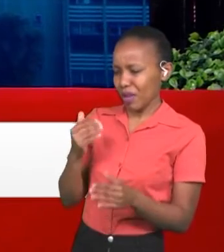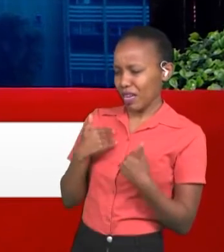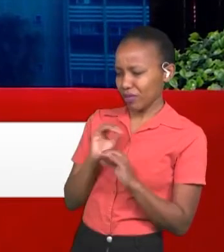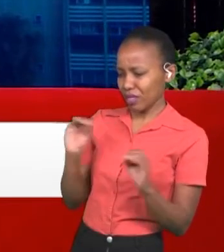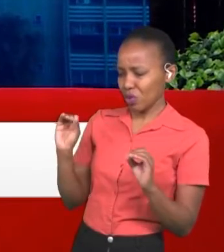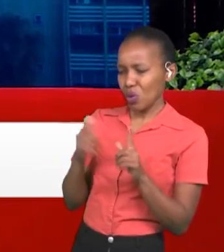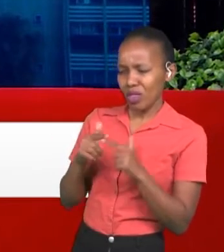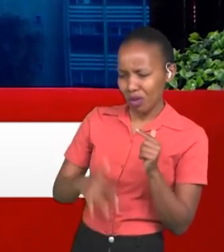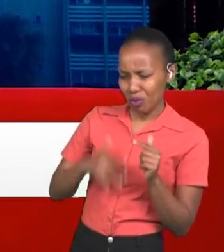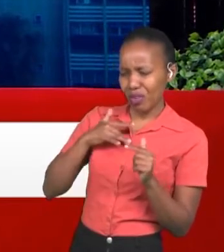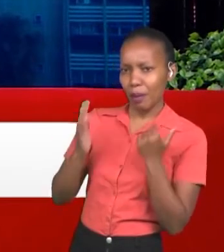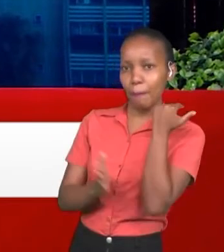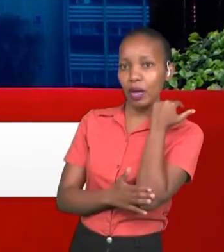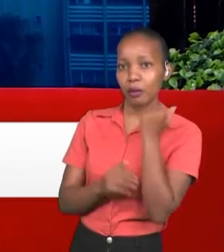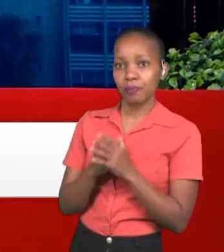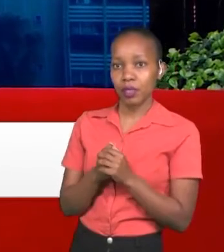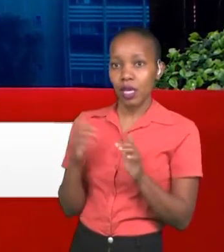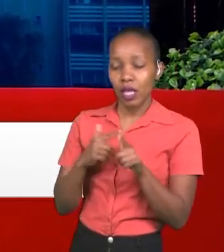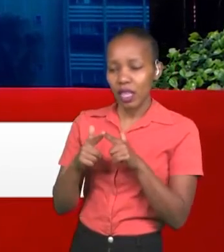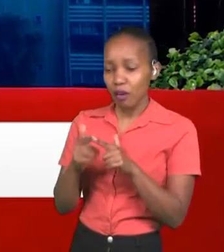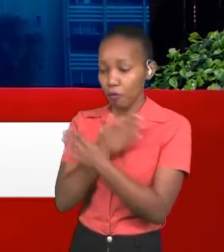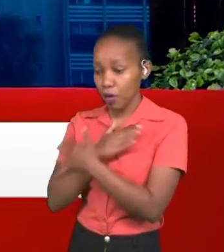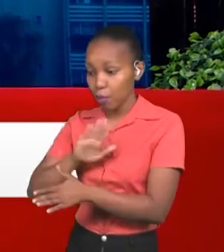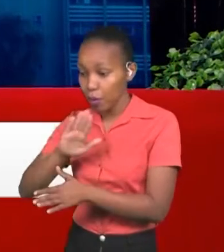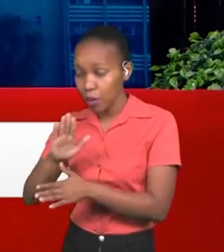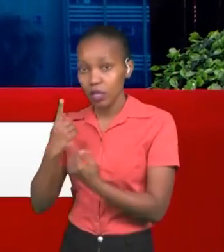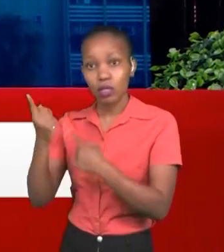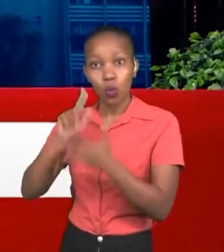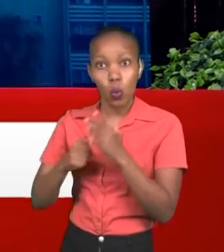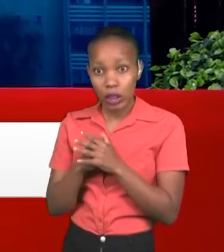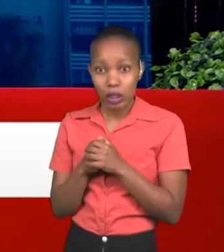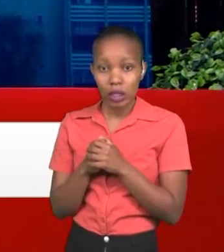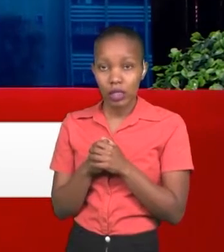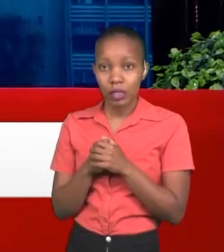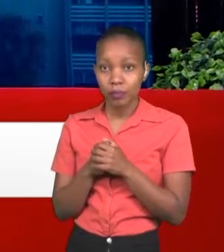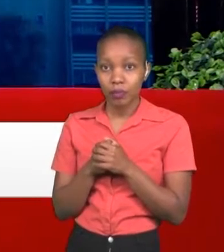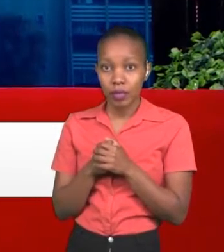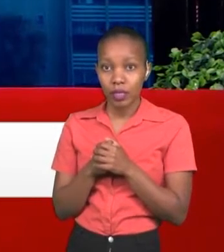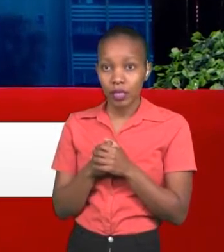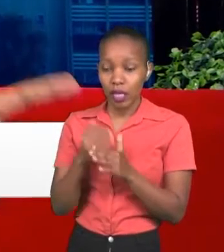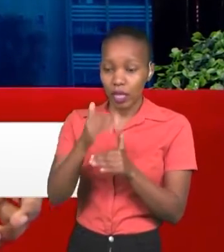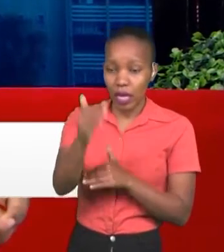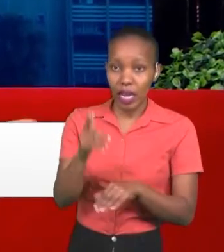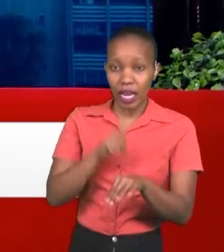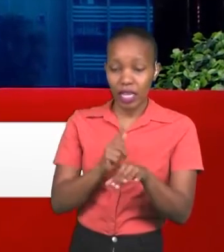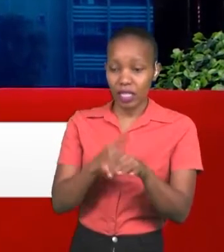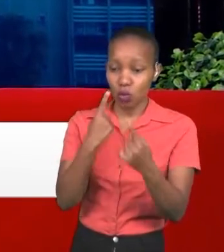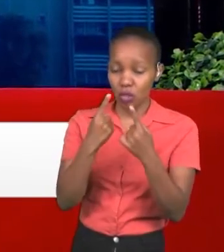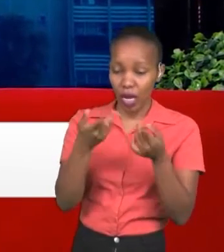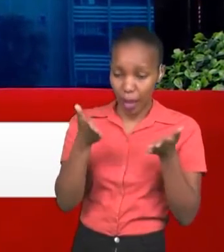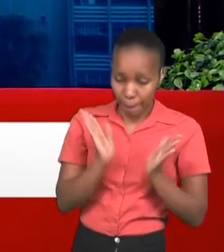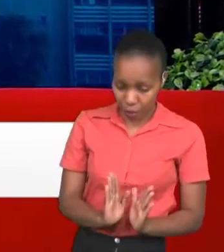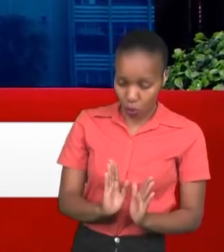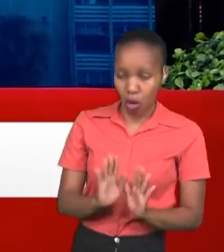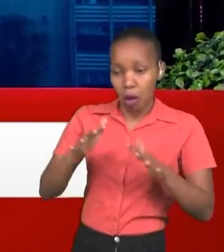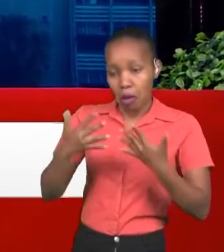feel inferior. Okay. And then the way they react to what you've said will also determine how you react the next time, whether you tell someone or not,